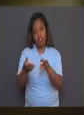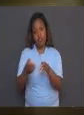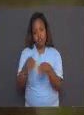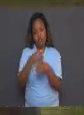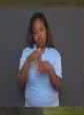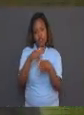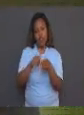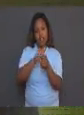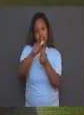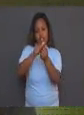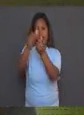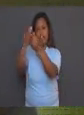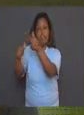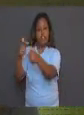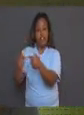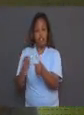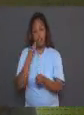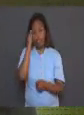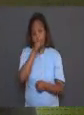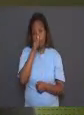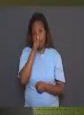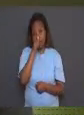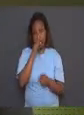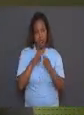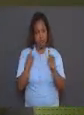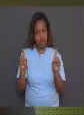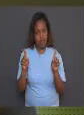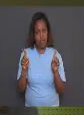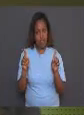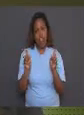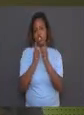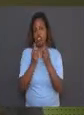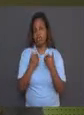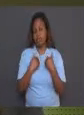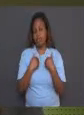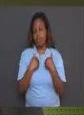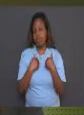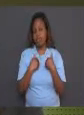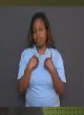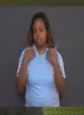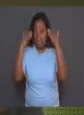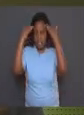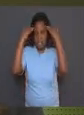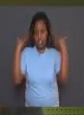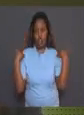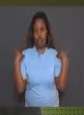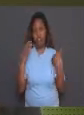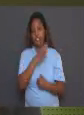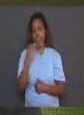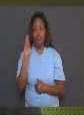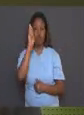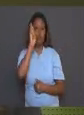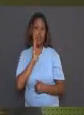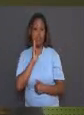boundaries. Ethiopia has a special relationship with Egypt and